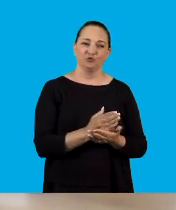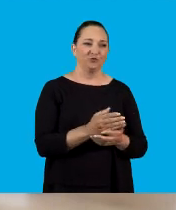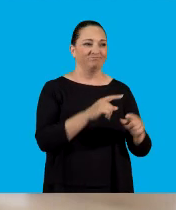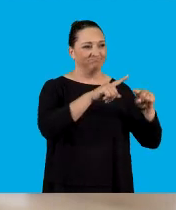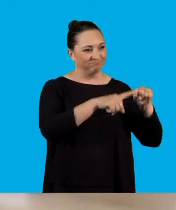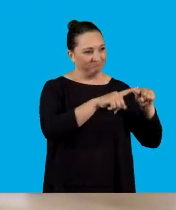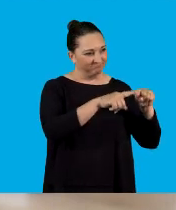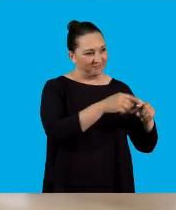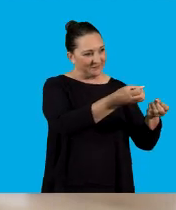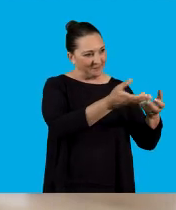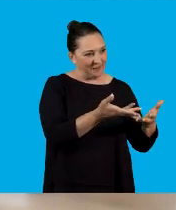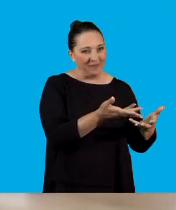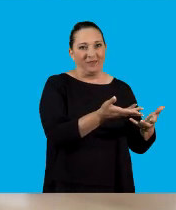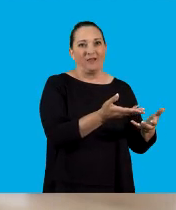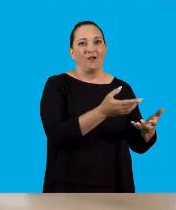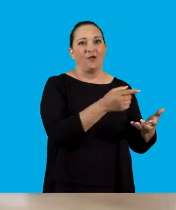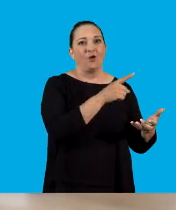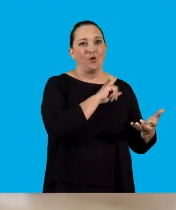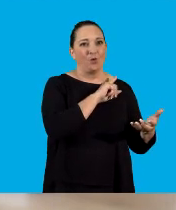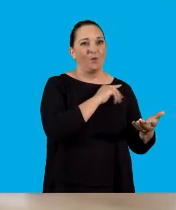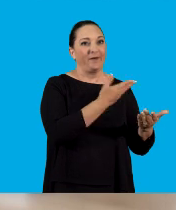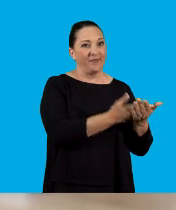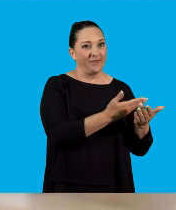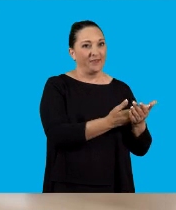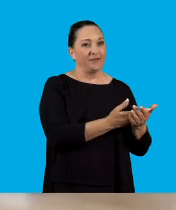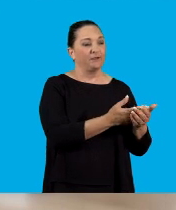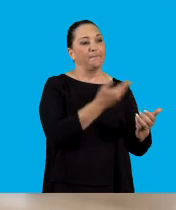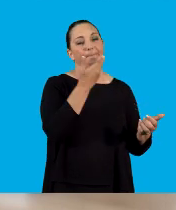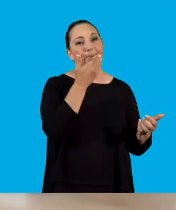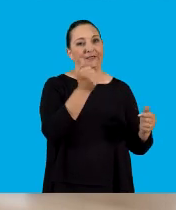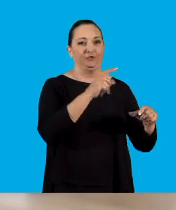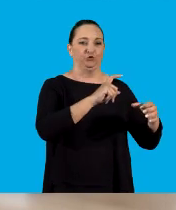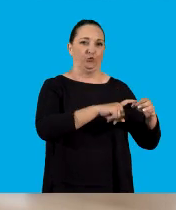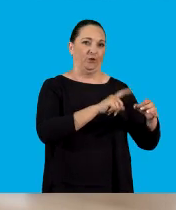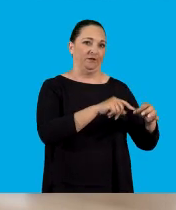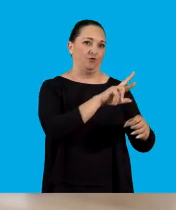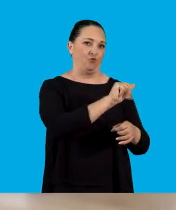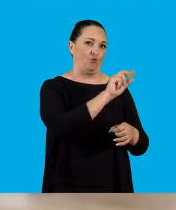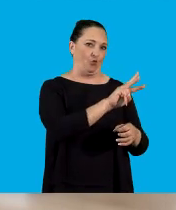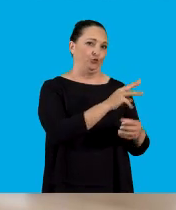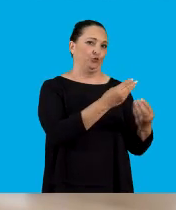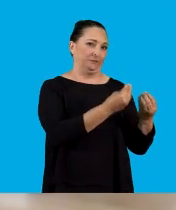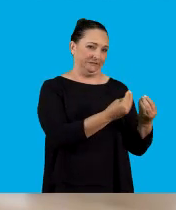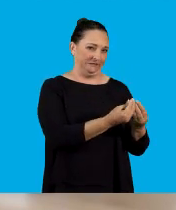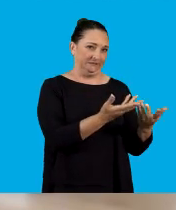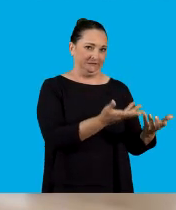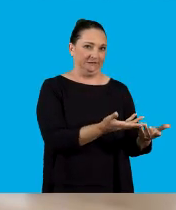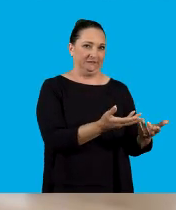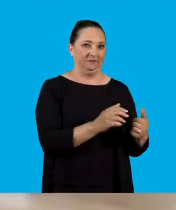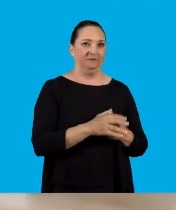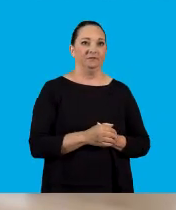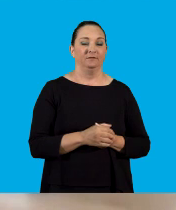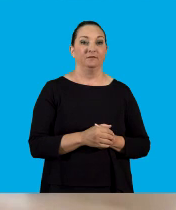get reliable suppliers who offer or render best quality raw material. So the